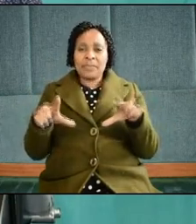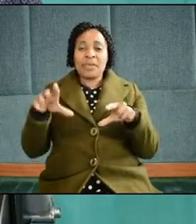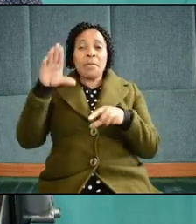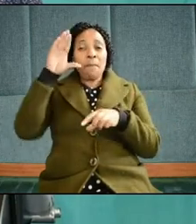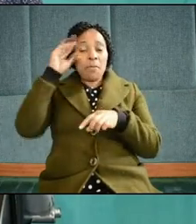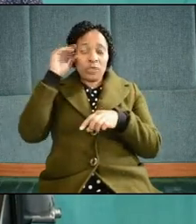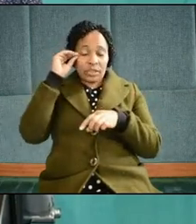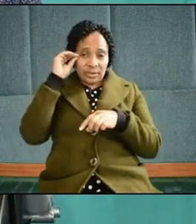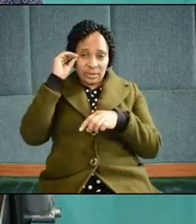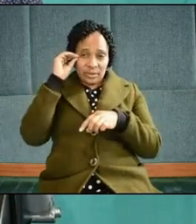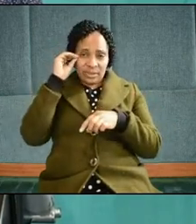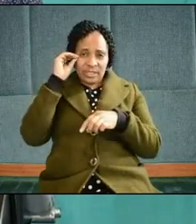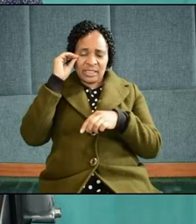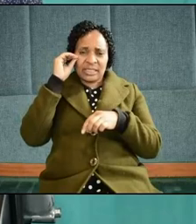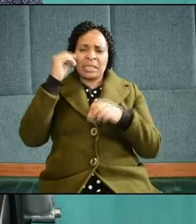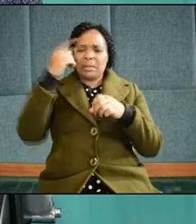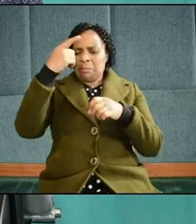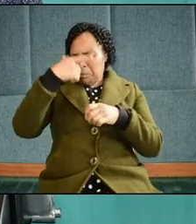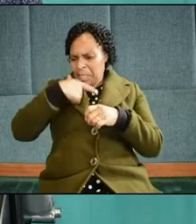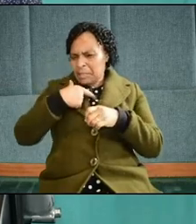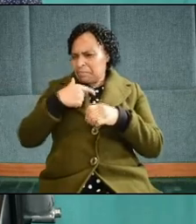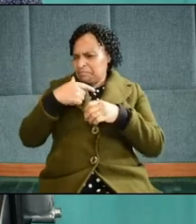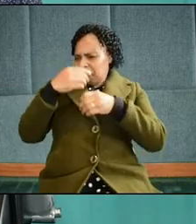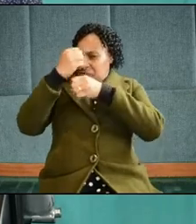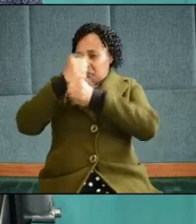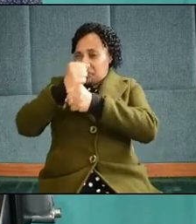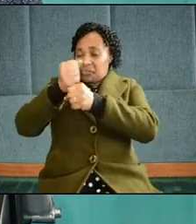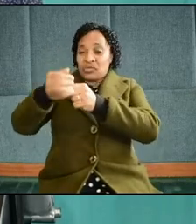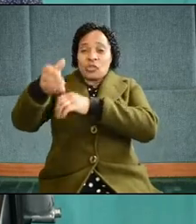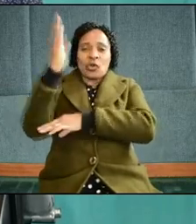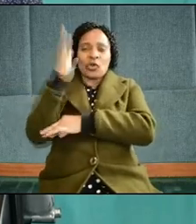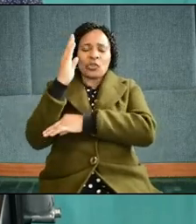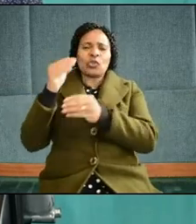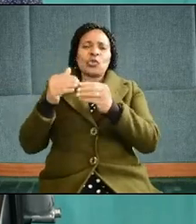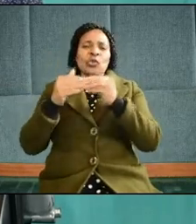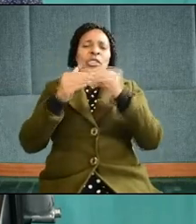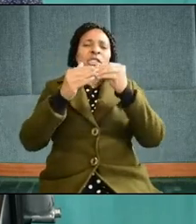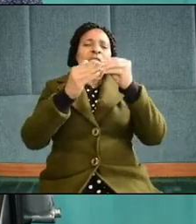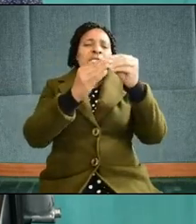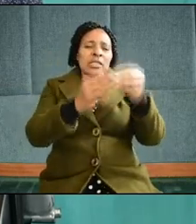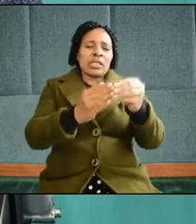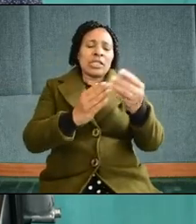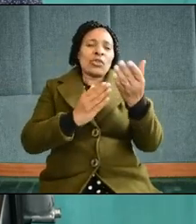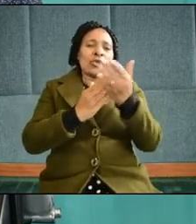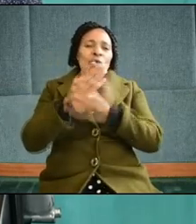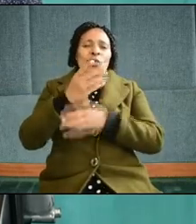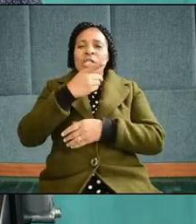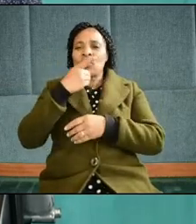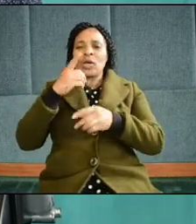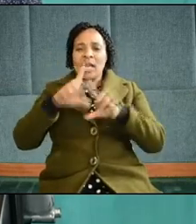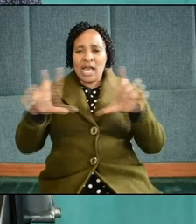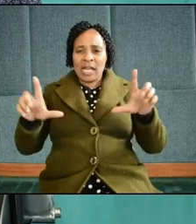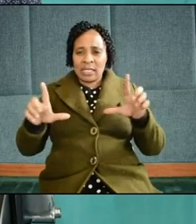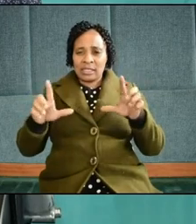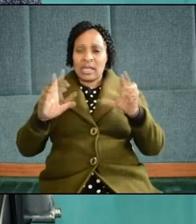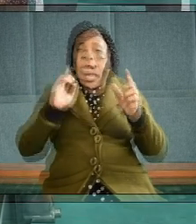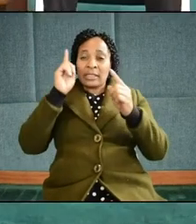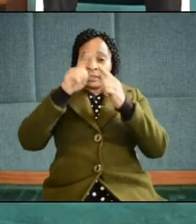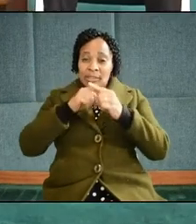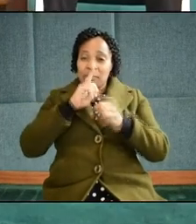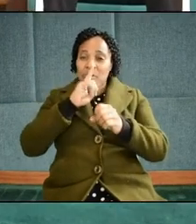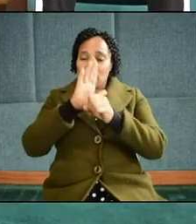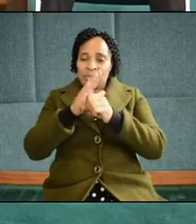Moses has to blindly trust God to lead them through the desert and into the promised land.